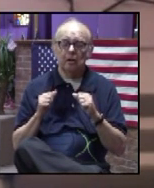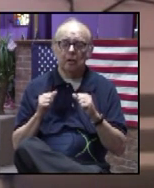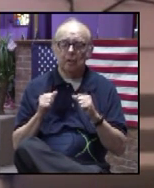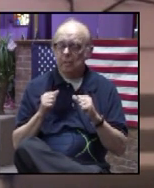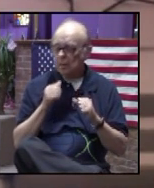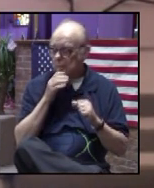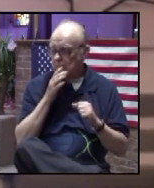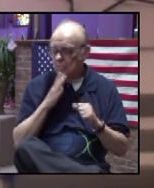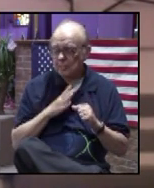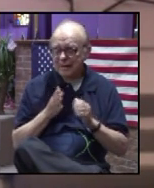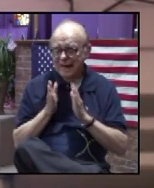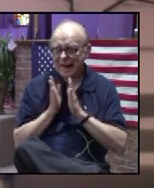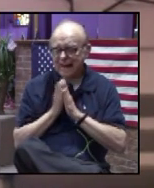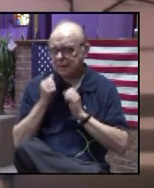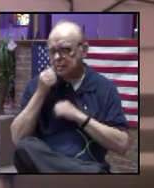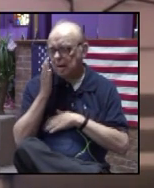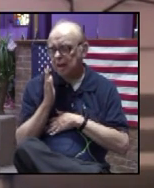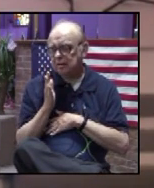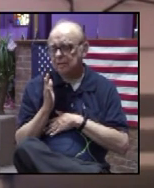And she had asked God,